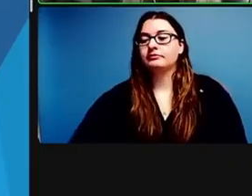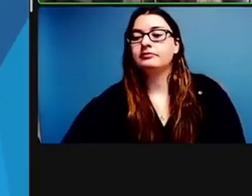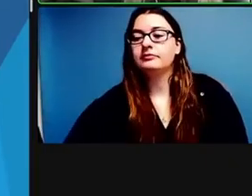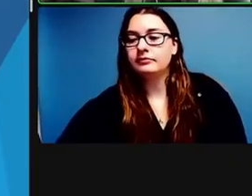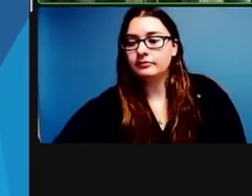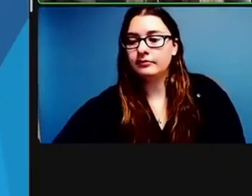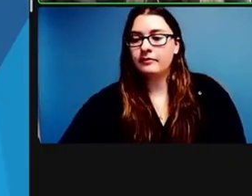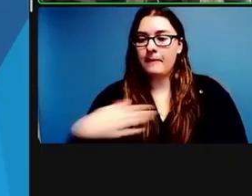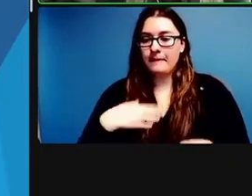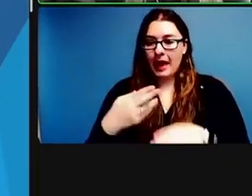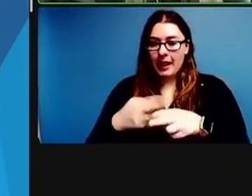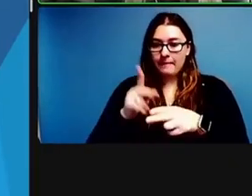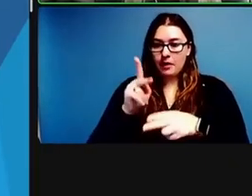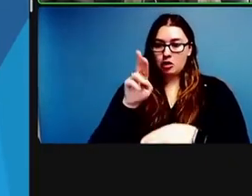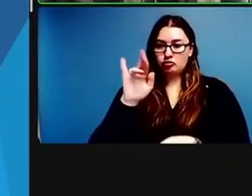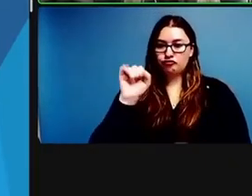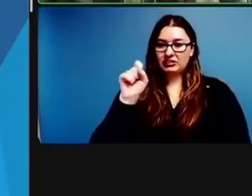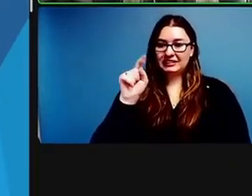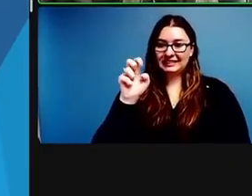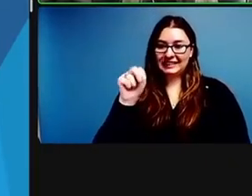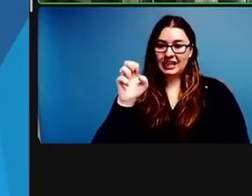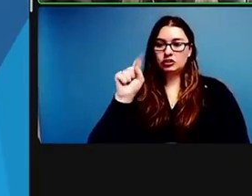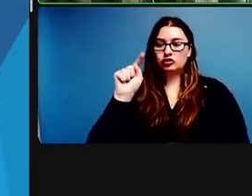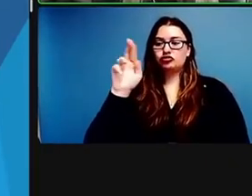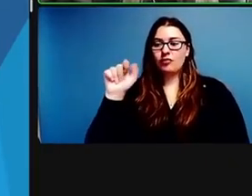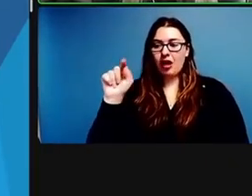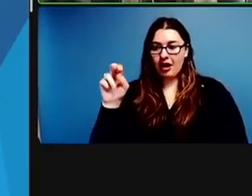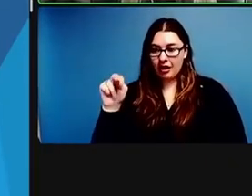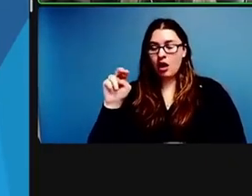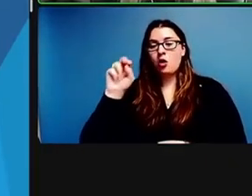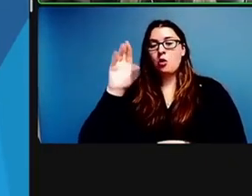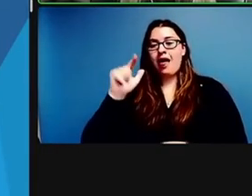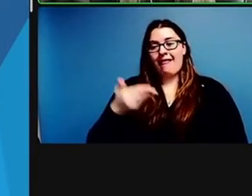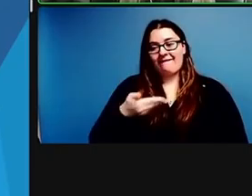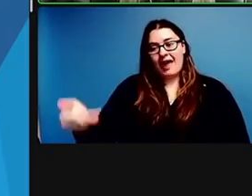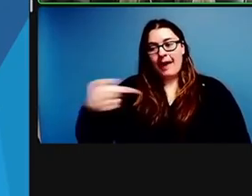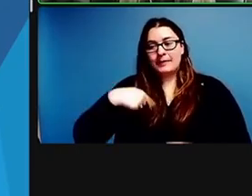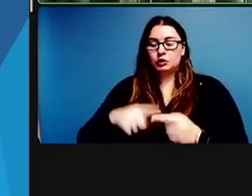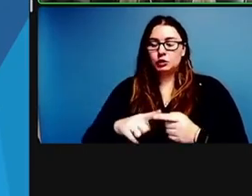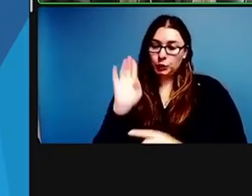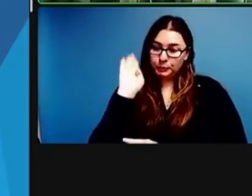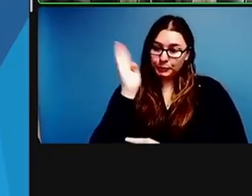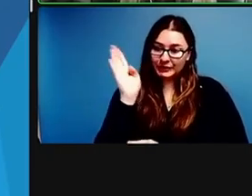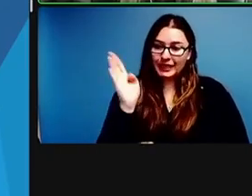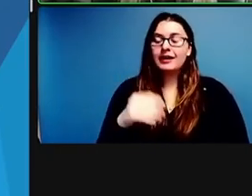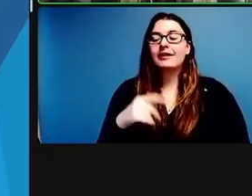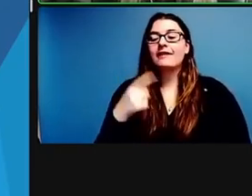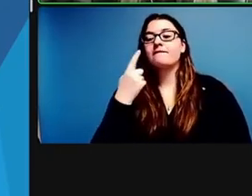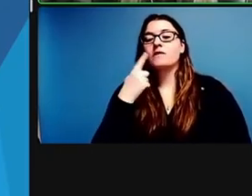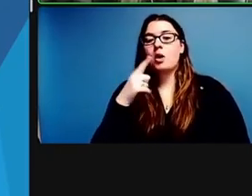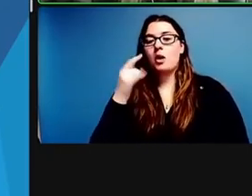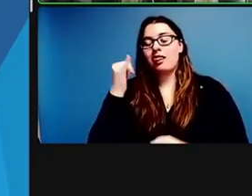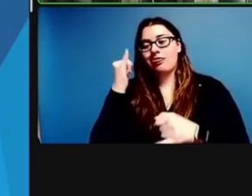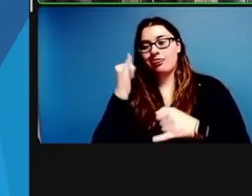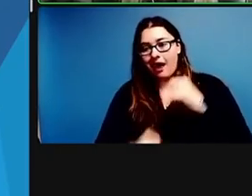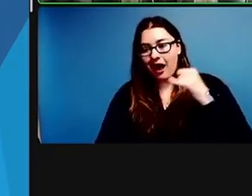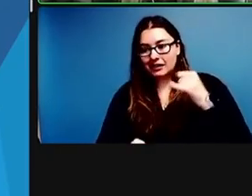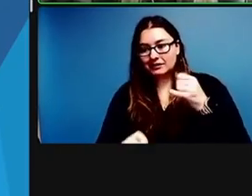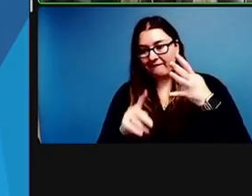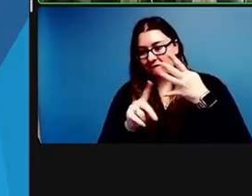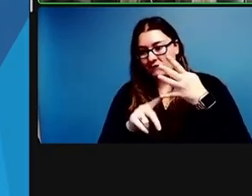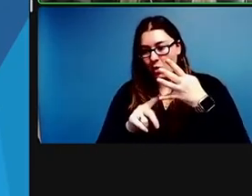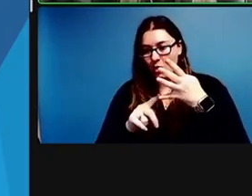Kristen Stratton, and NorCal has invited me to be a guest presenter for the last of our